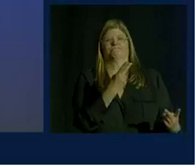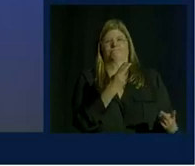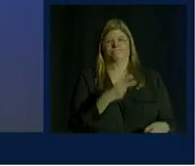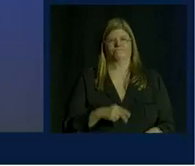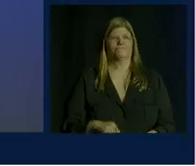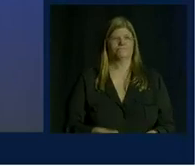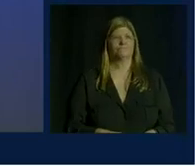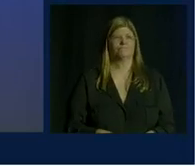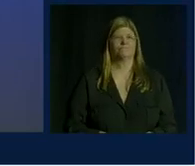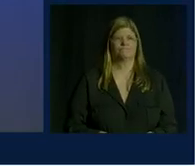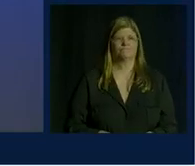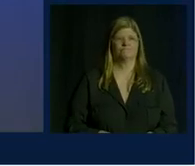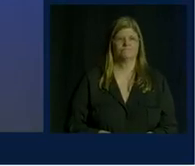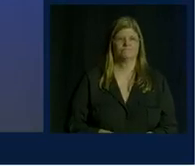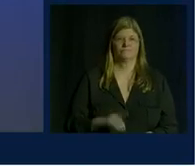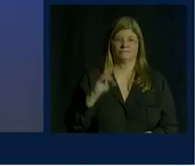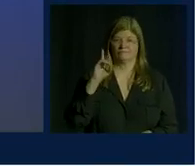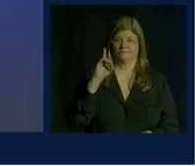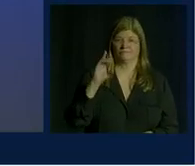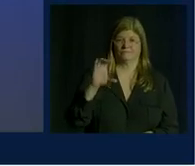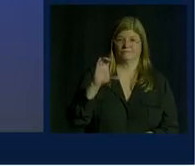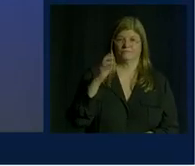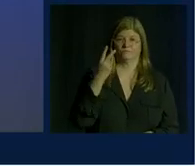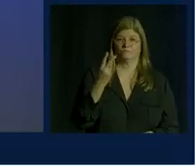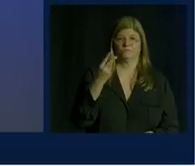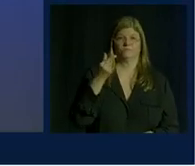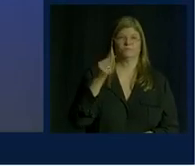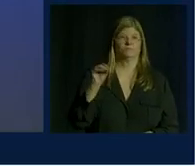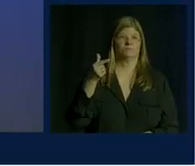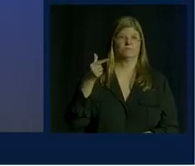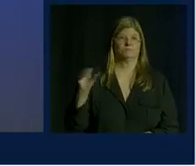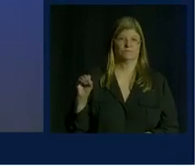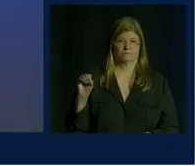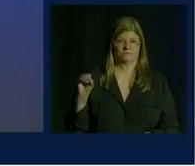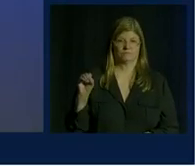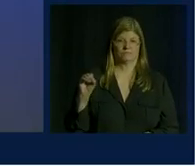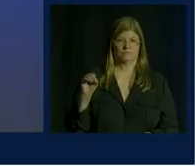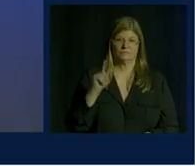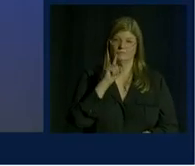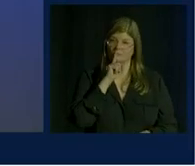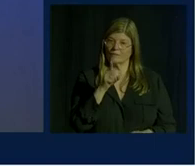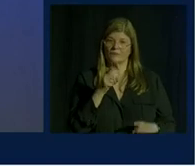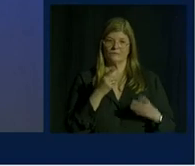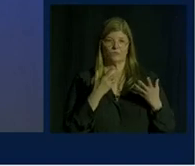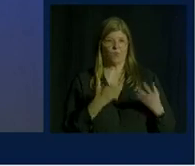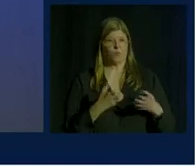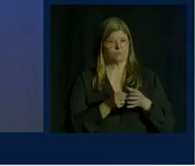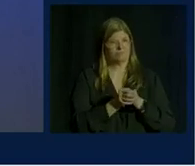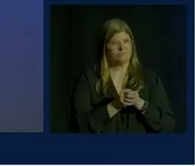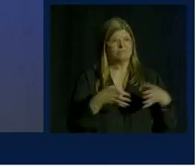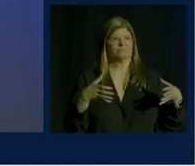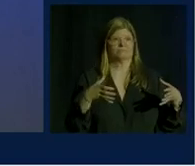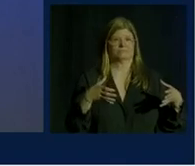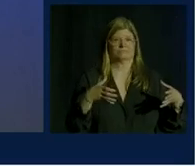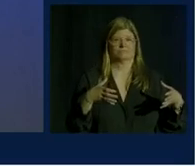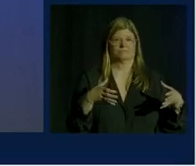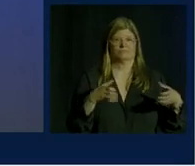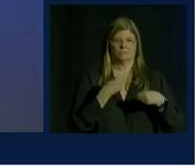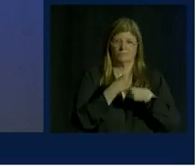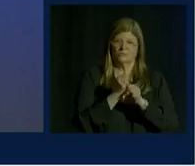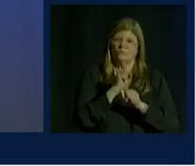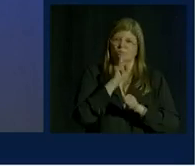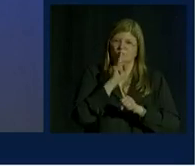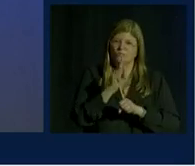For DC.gov, our biggest push is on expansion, making sure that we are covering everyone in the district,